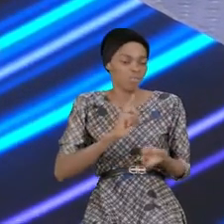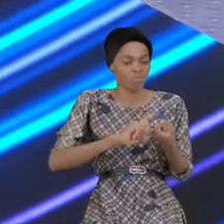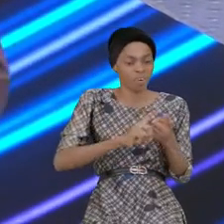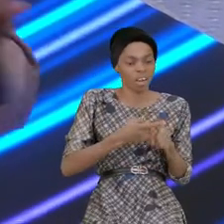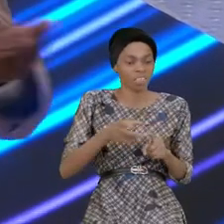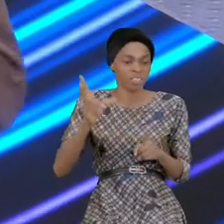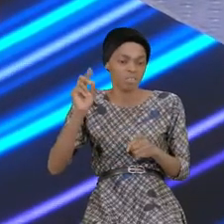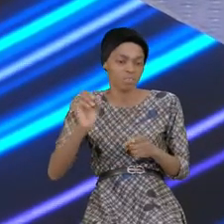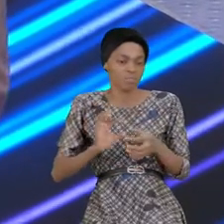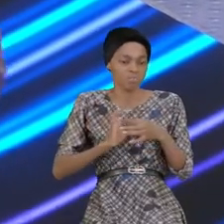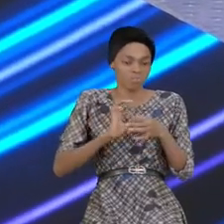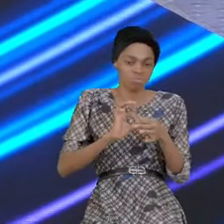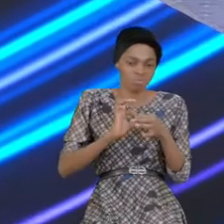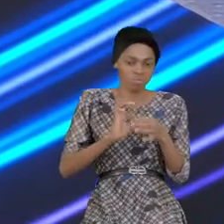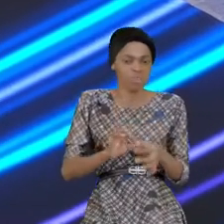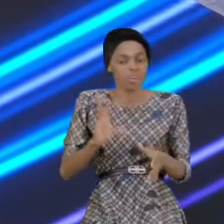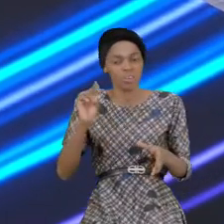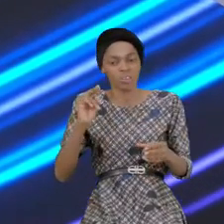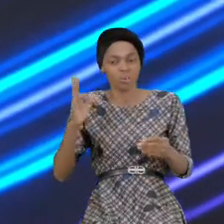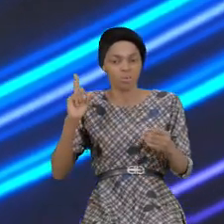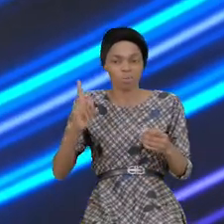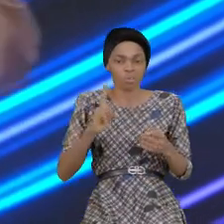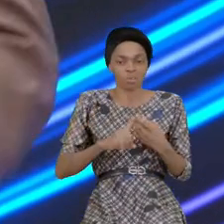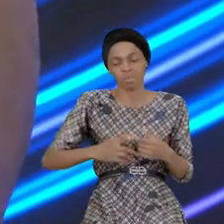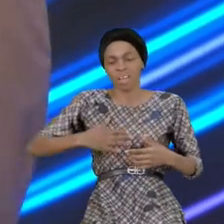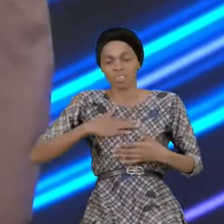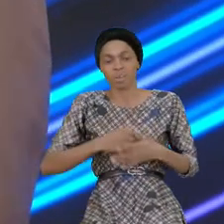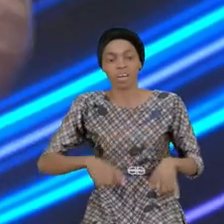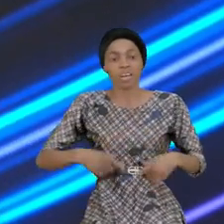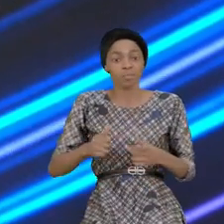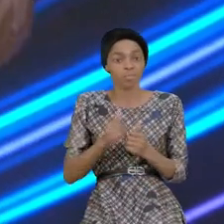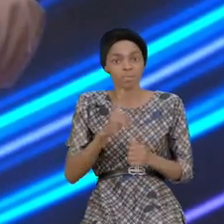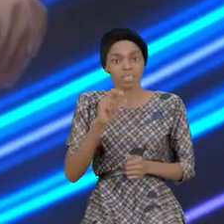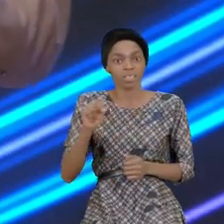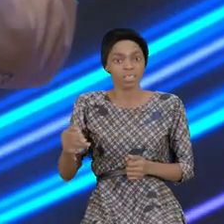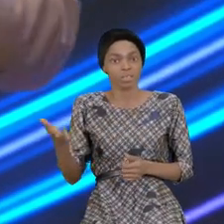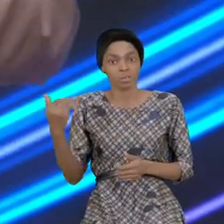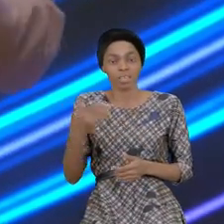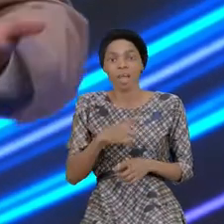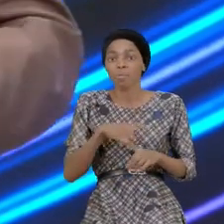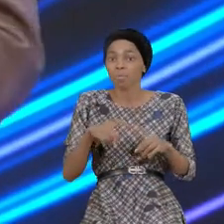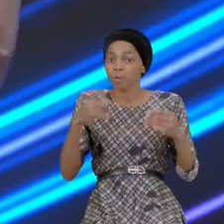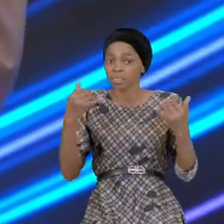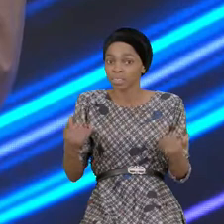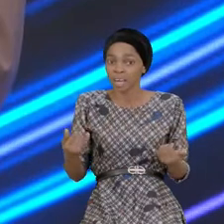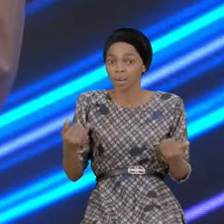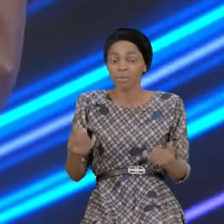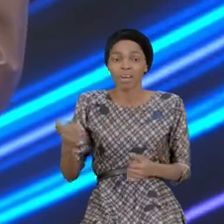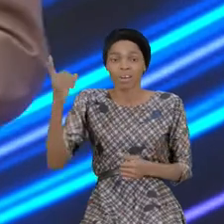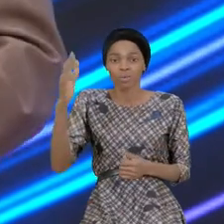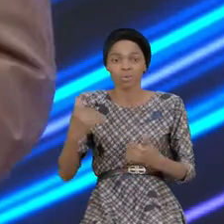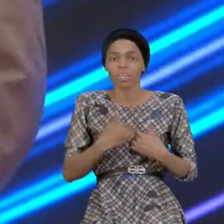be with you or enjoy life with you. And you know, the needs were there, but now the Lord has favored